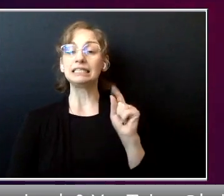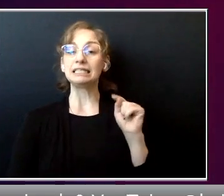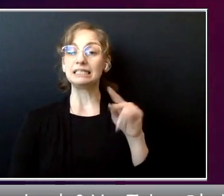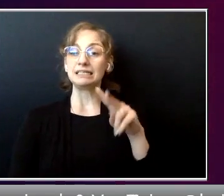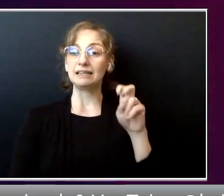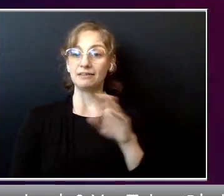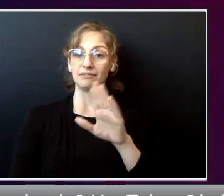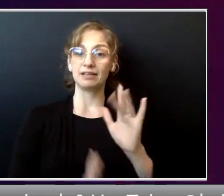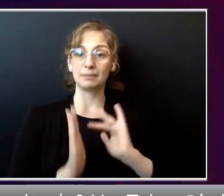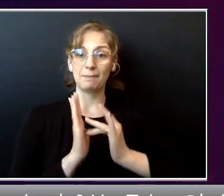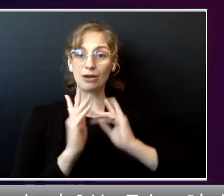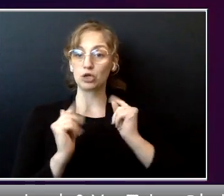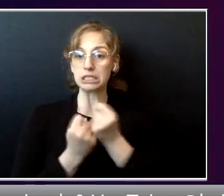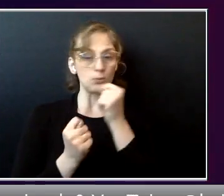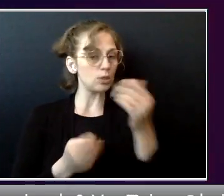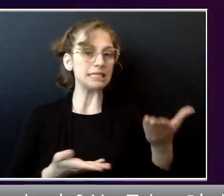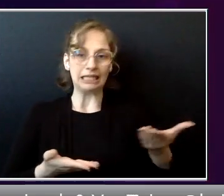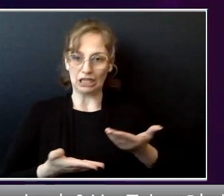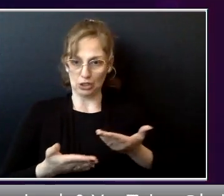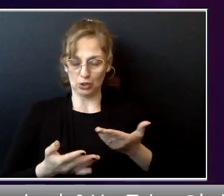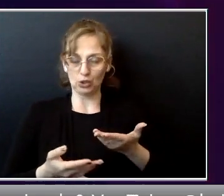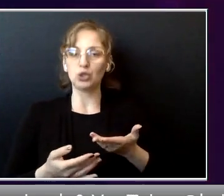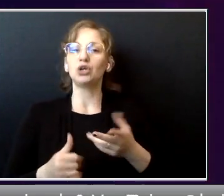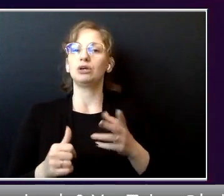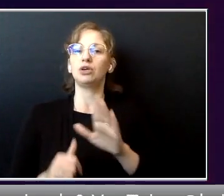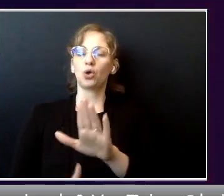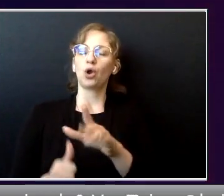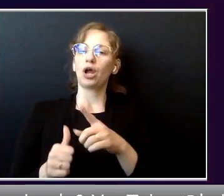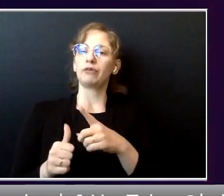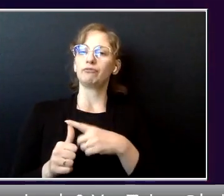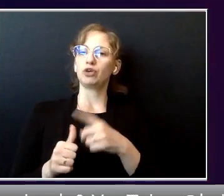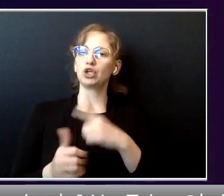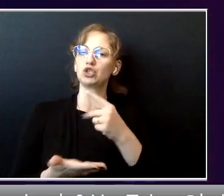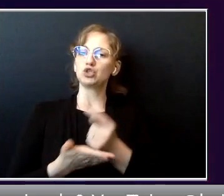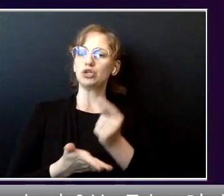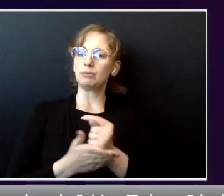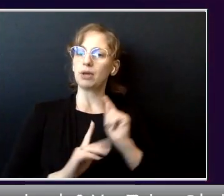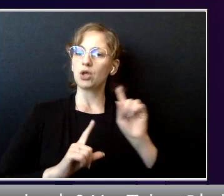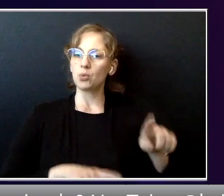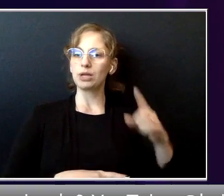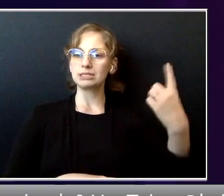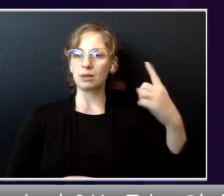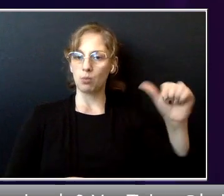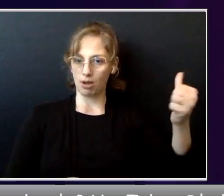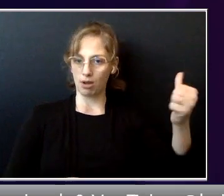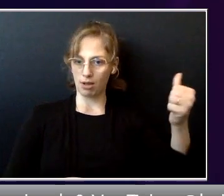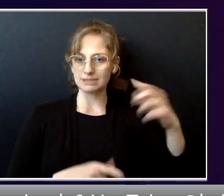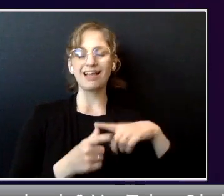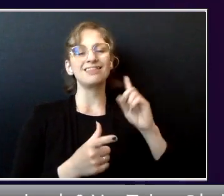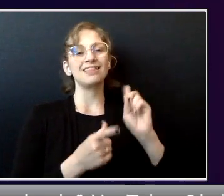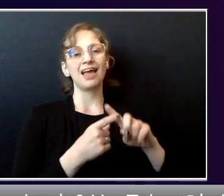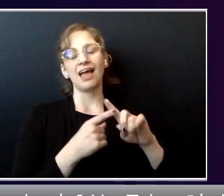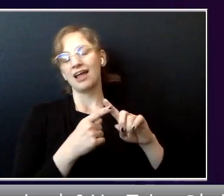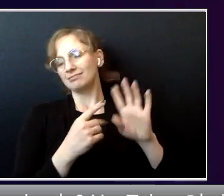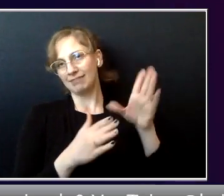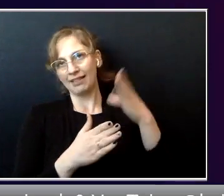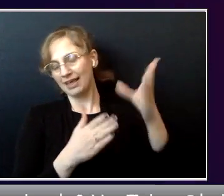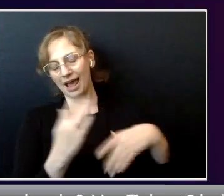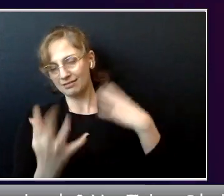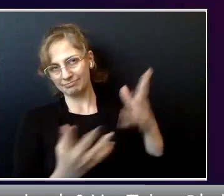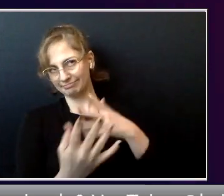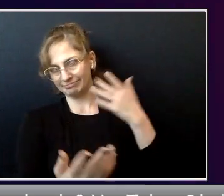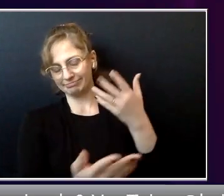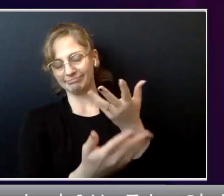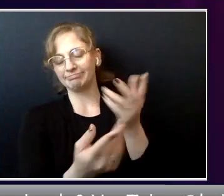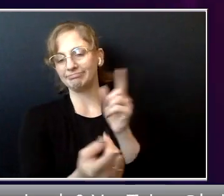to a different place for your first treatment of your torn quad, then wound up with Dr. Alley, ultimately, thank goodness. Is it strange to see